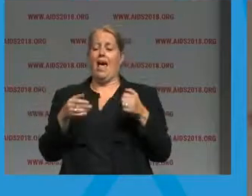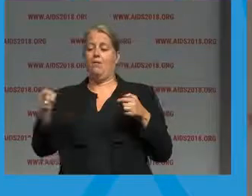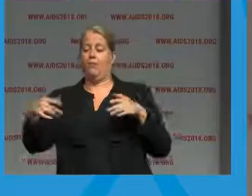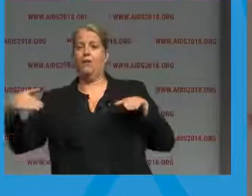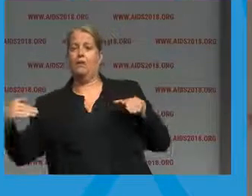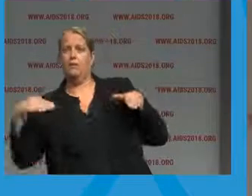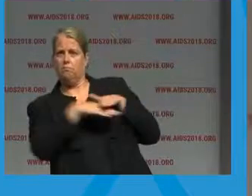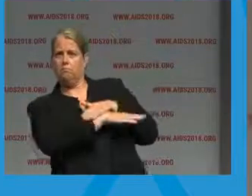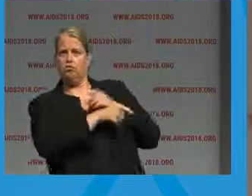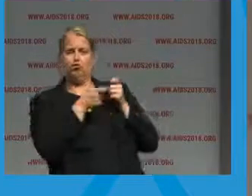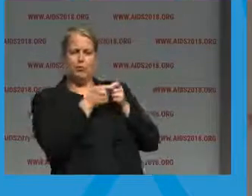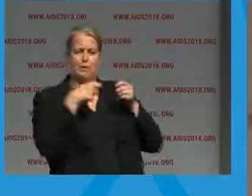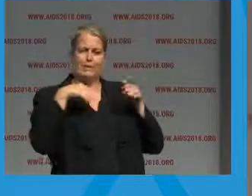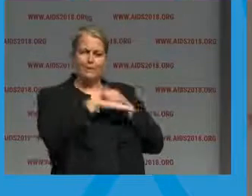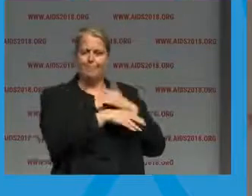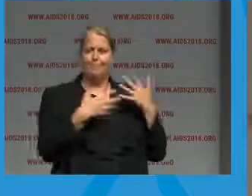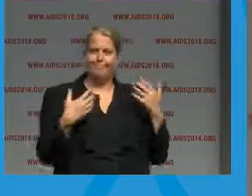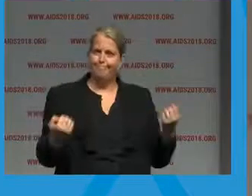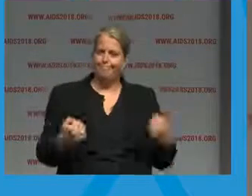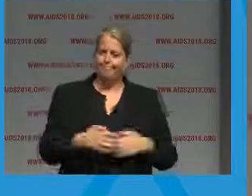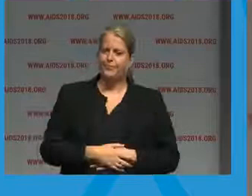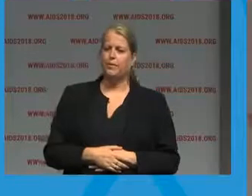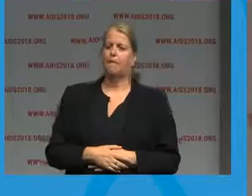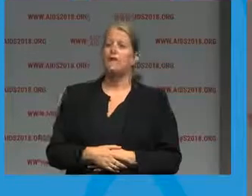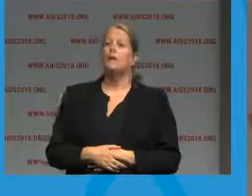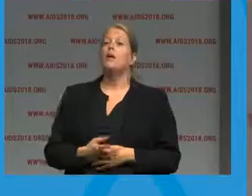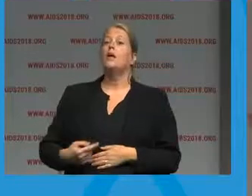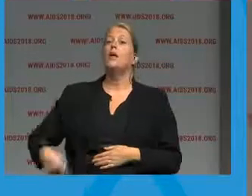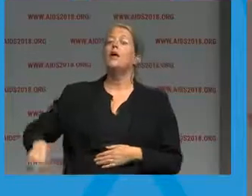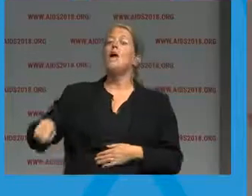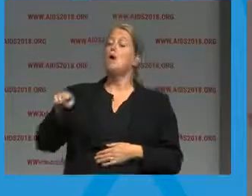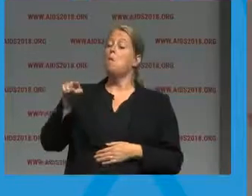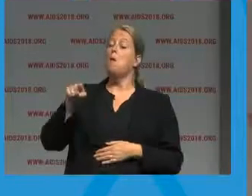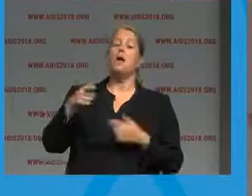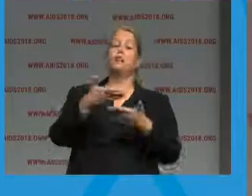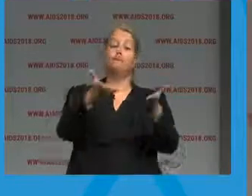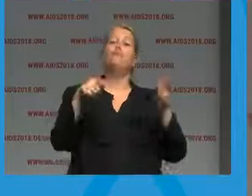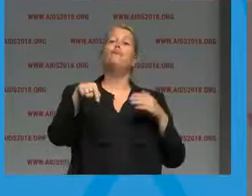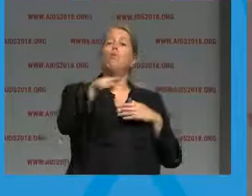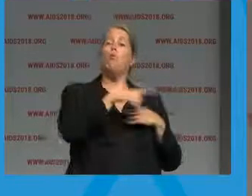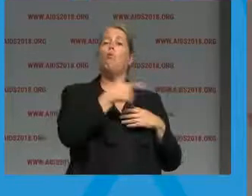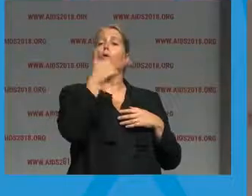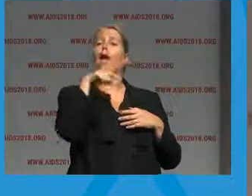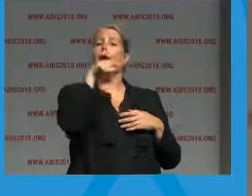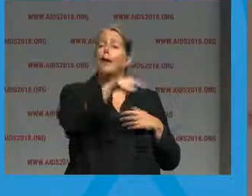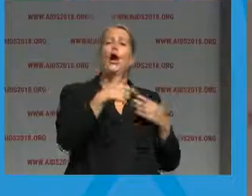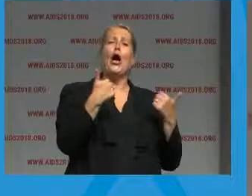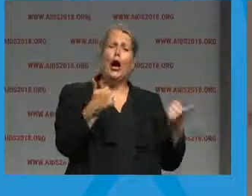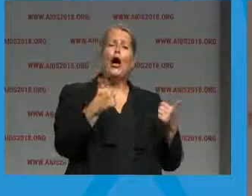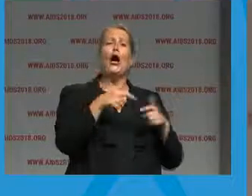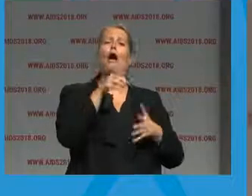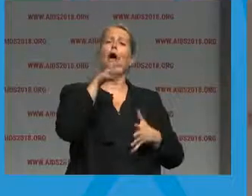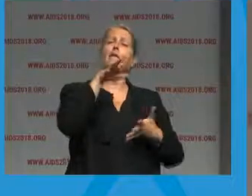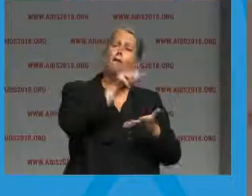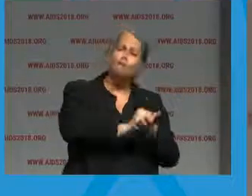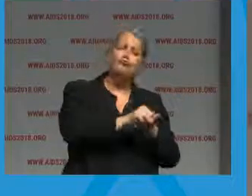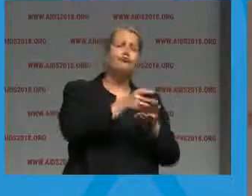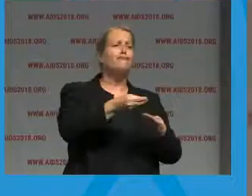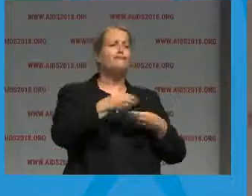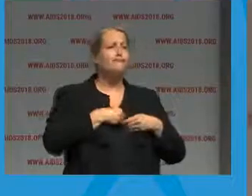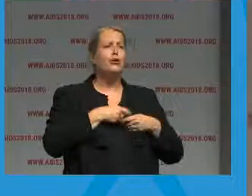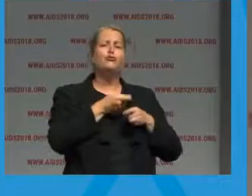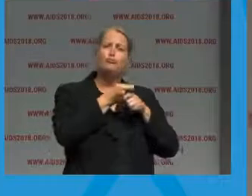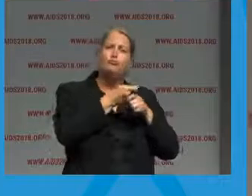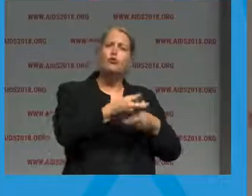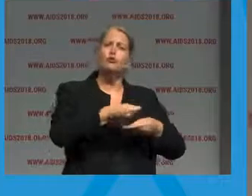treatment. But even for those who are lucky to access diagnostic and access the treatment, you find that